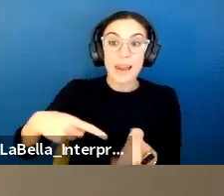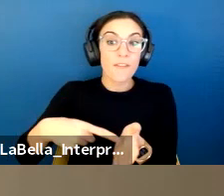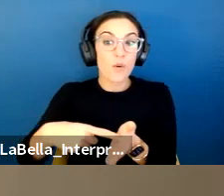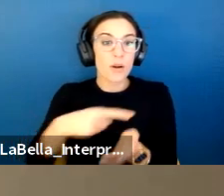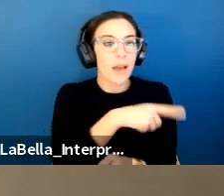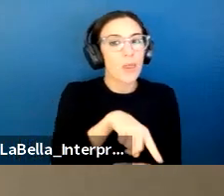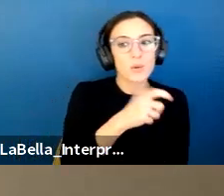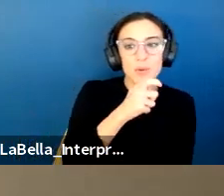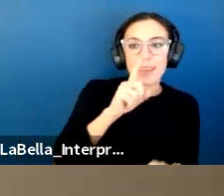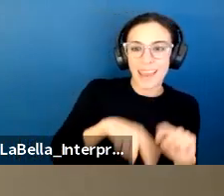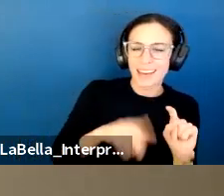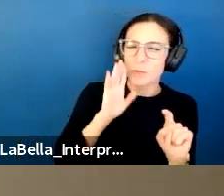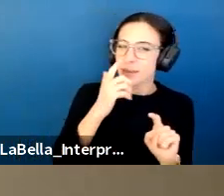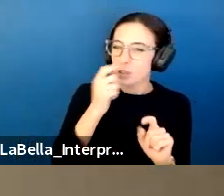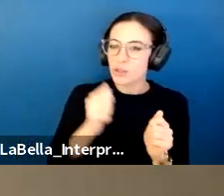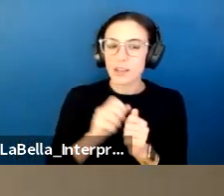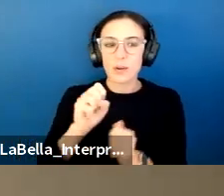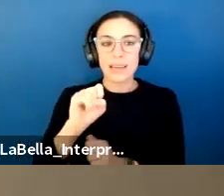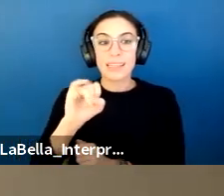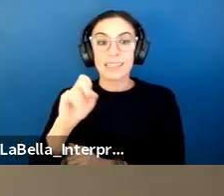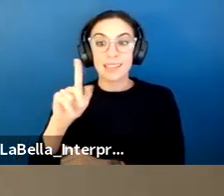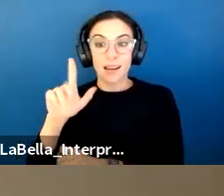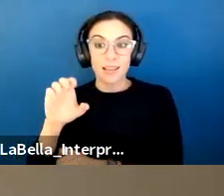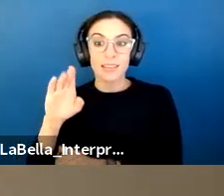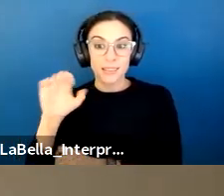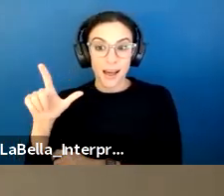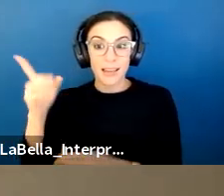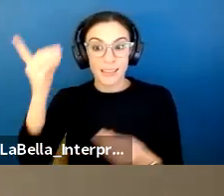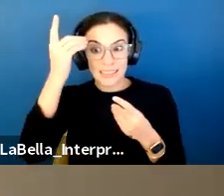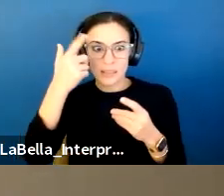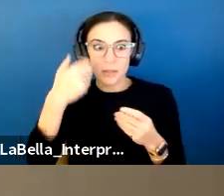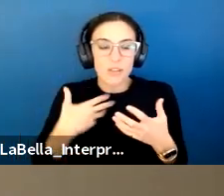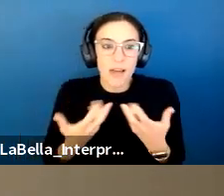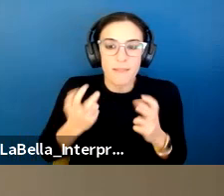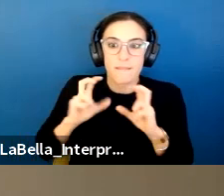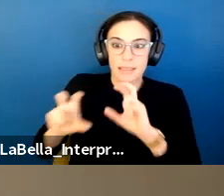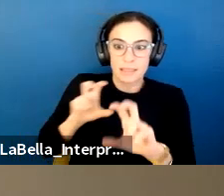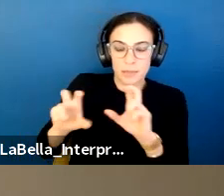be interesting with sickle cell disease because there's a lot of investment in these companies right now